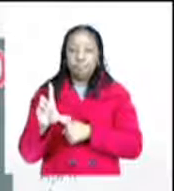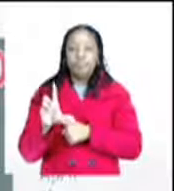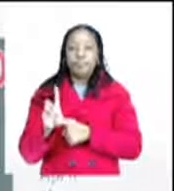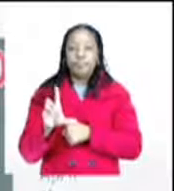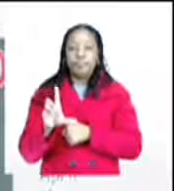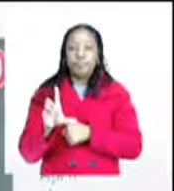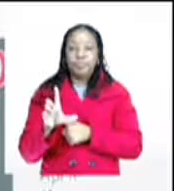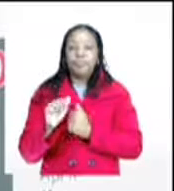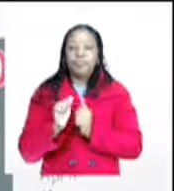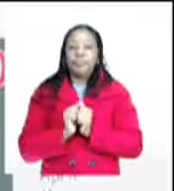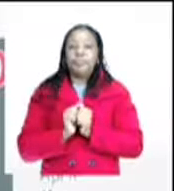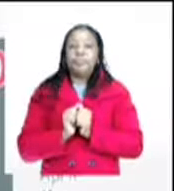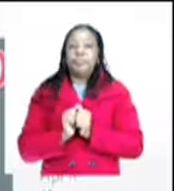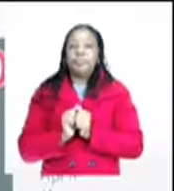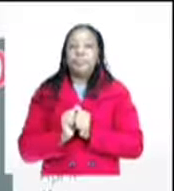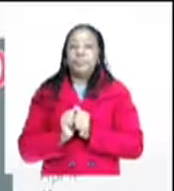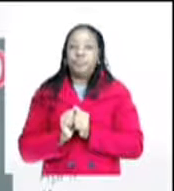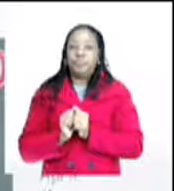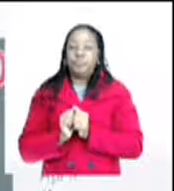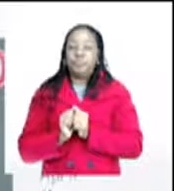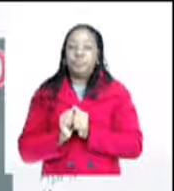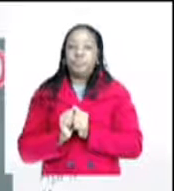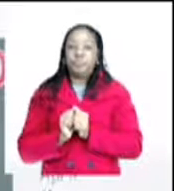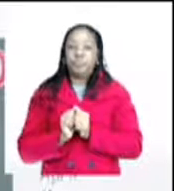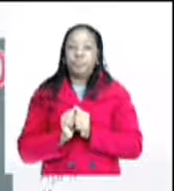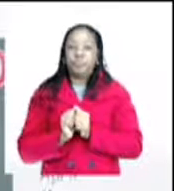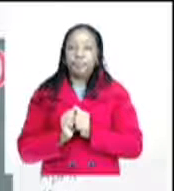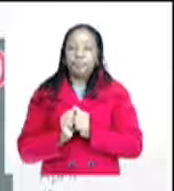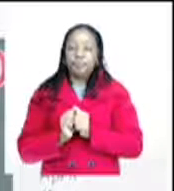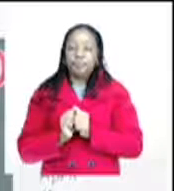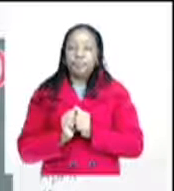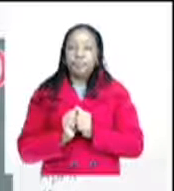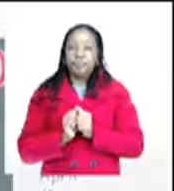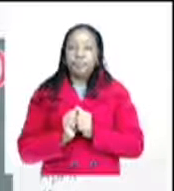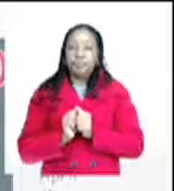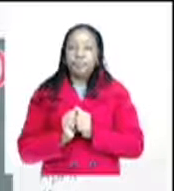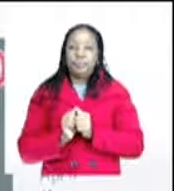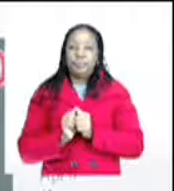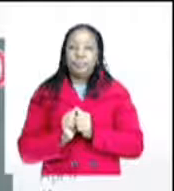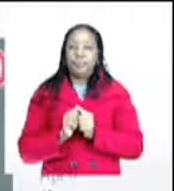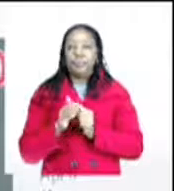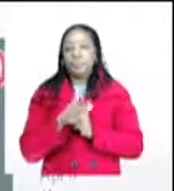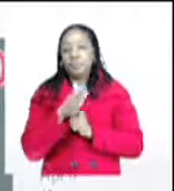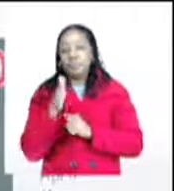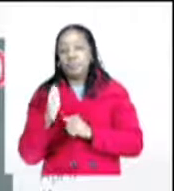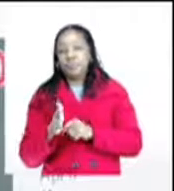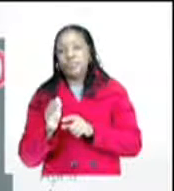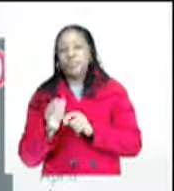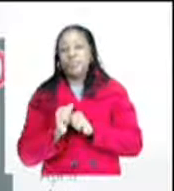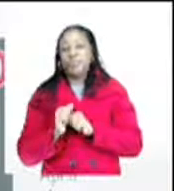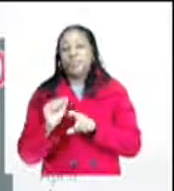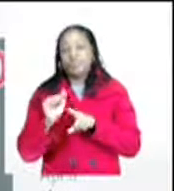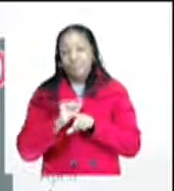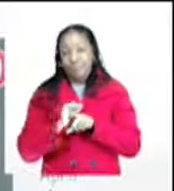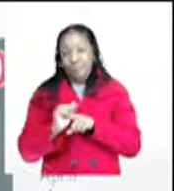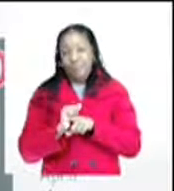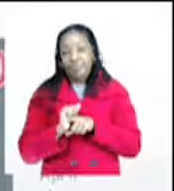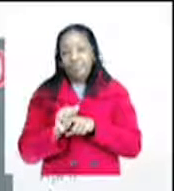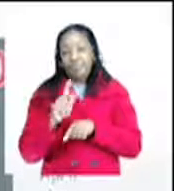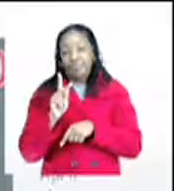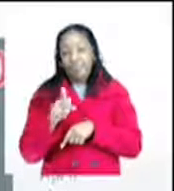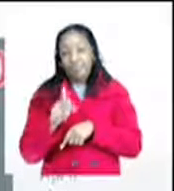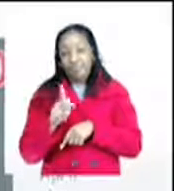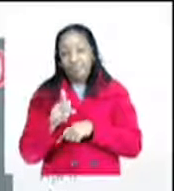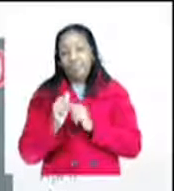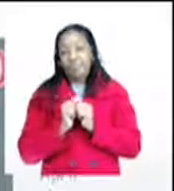and neatly. That's how we write letter L. Let's do it once more with the